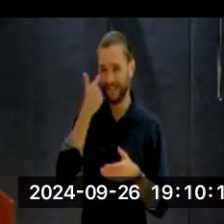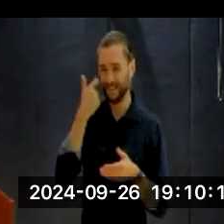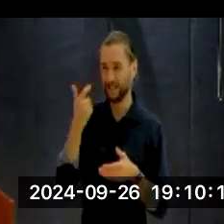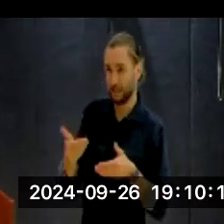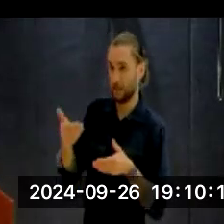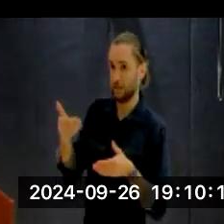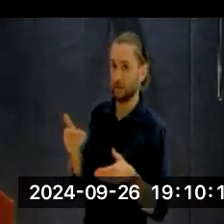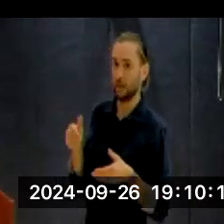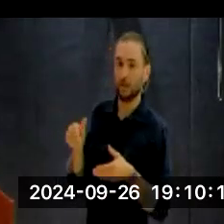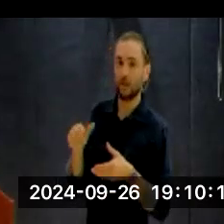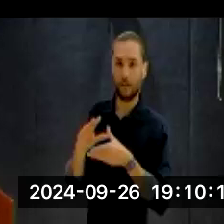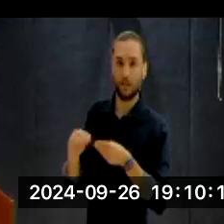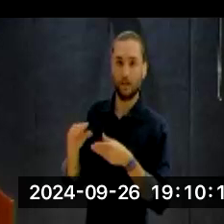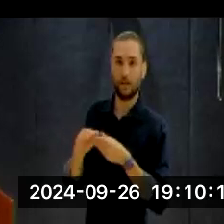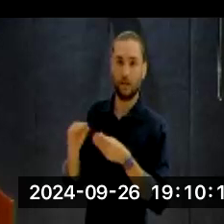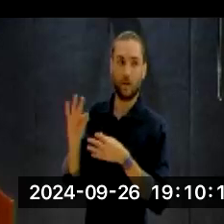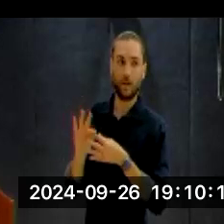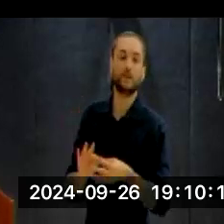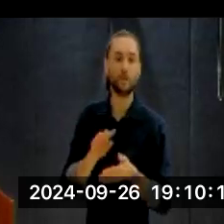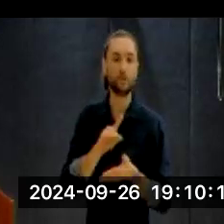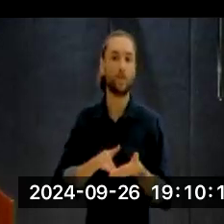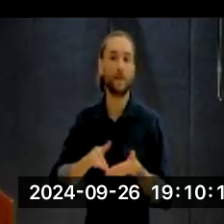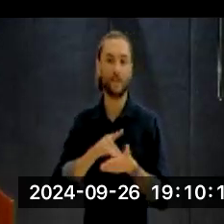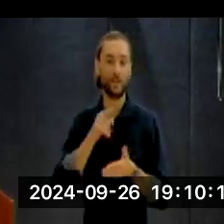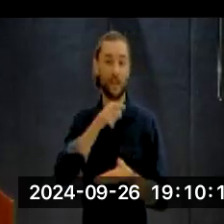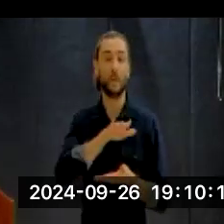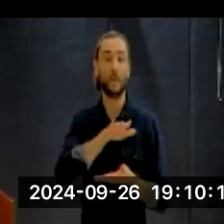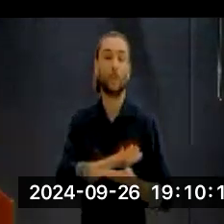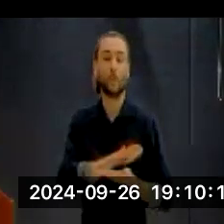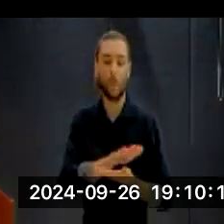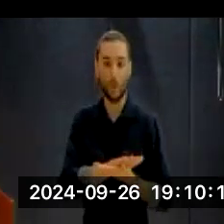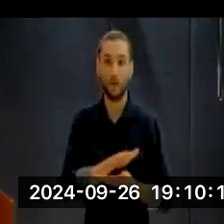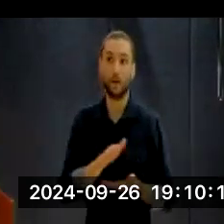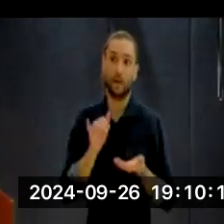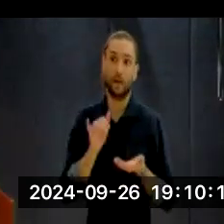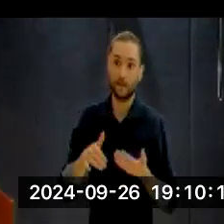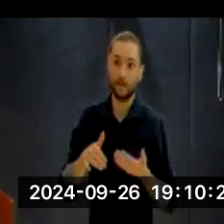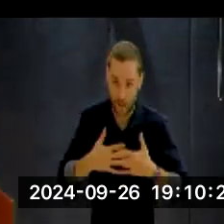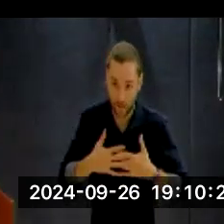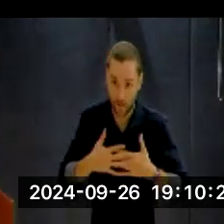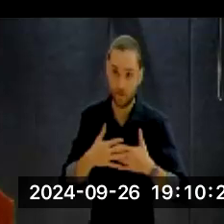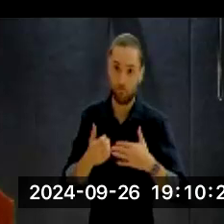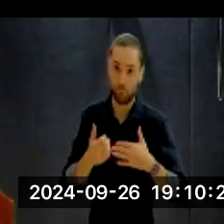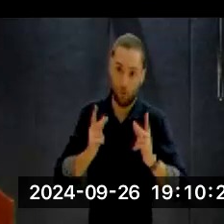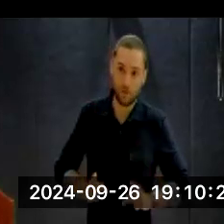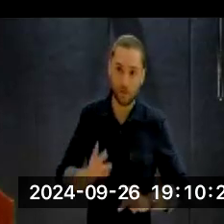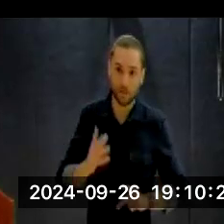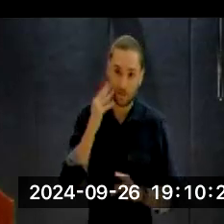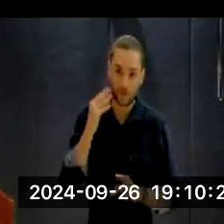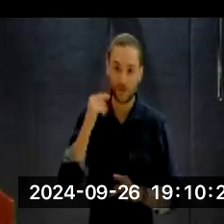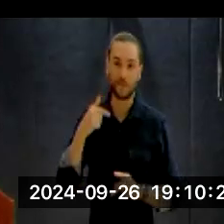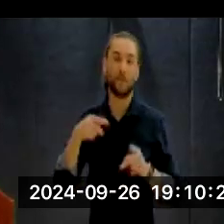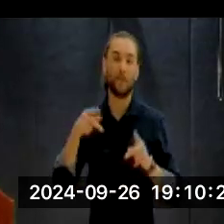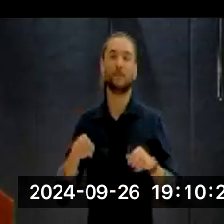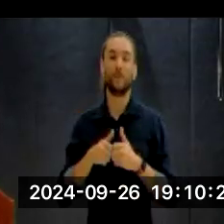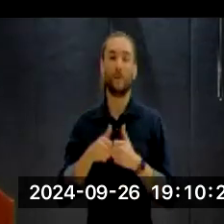issue about discrimination when it comes to schools, because that's personally my experience with somebody with invisible disability. A